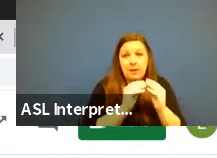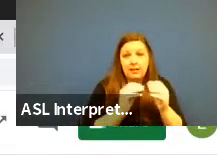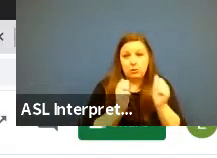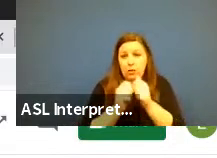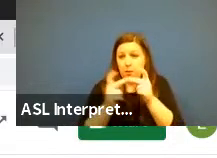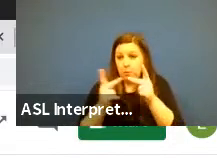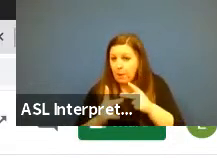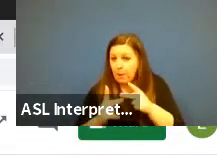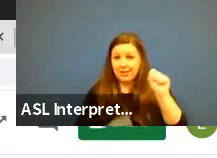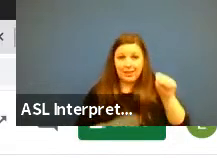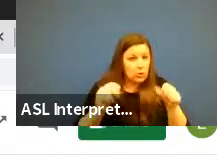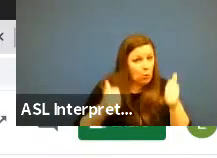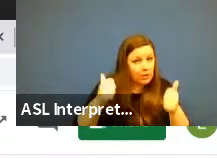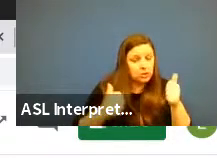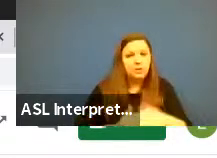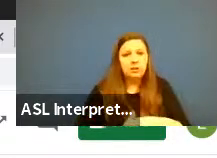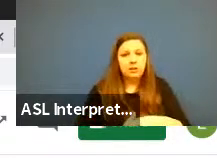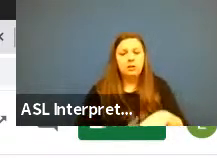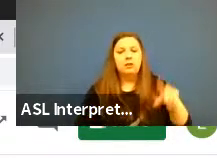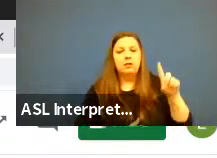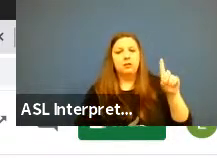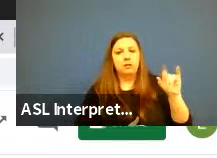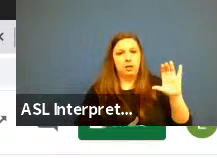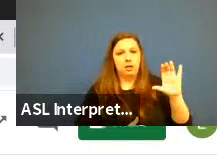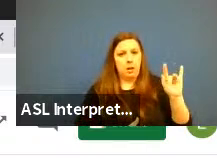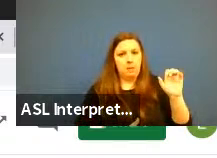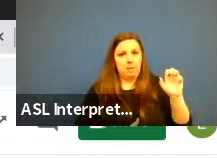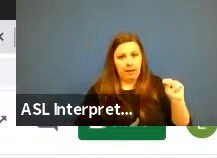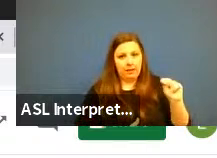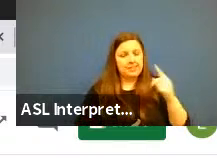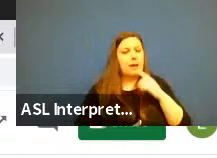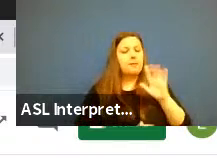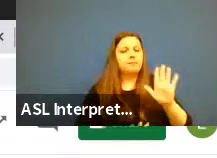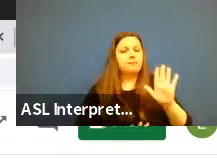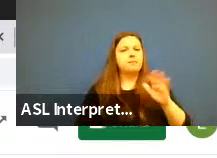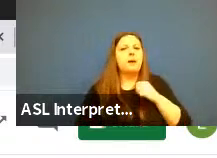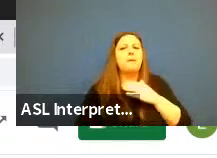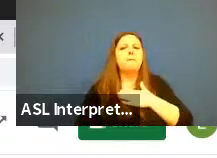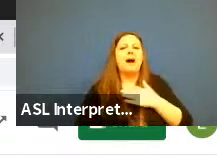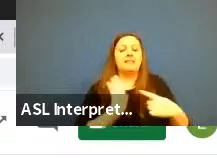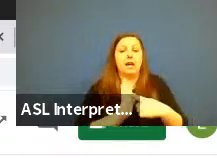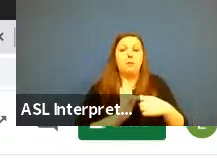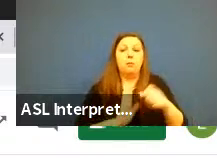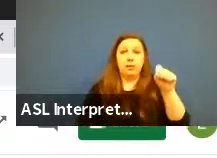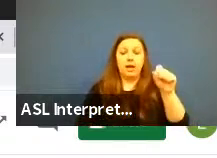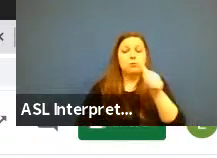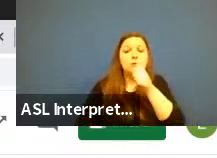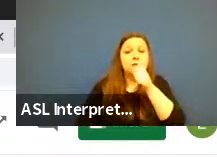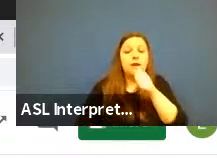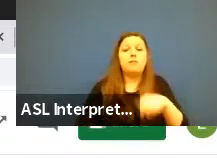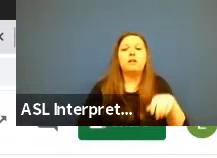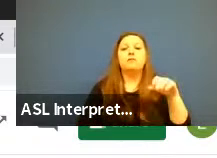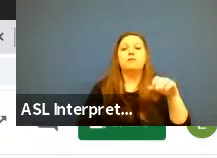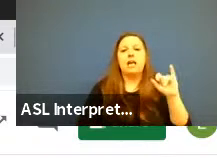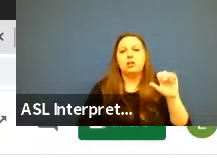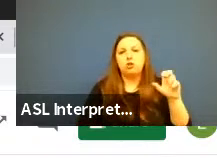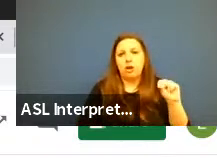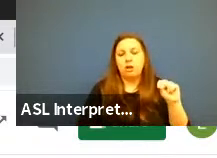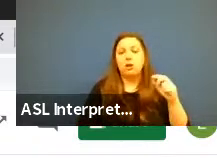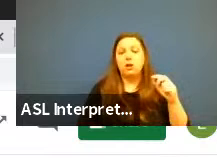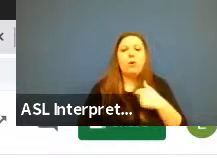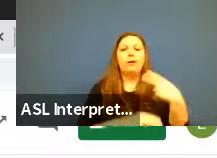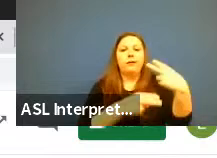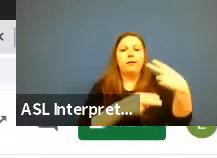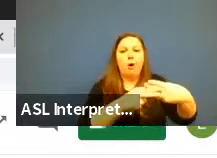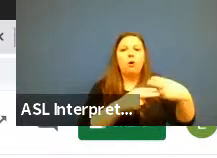not? I don't think, my example was like executive session, because I think that we call it a property committee meeting, but really